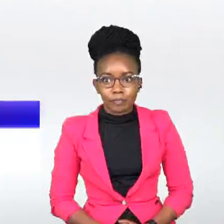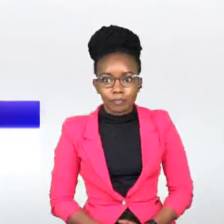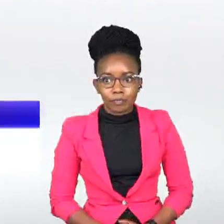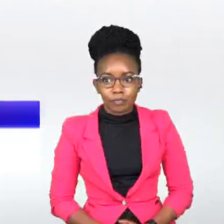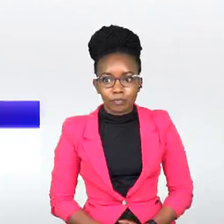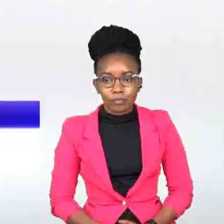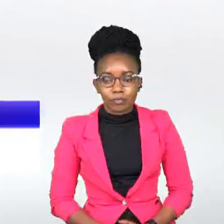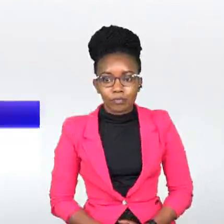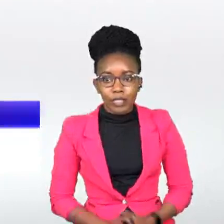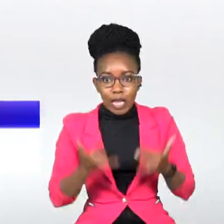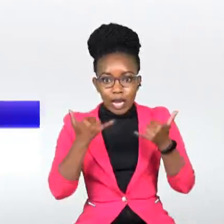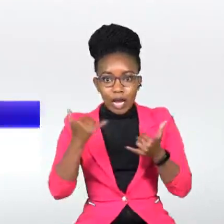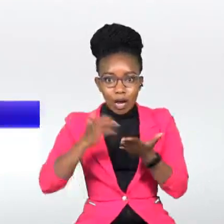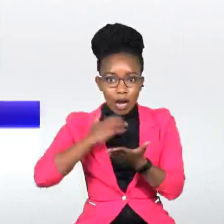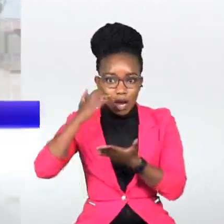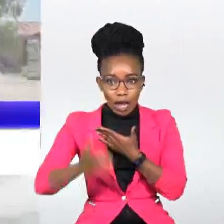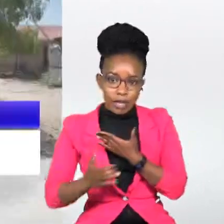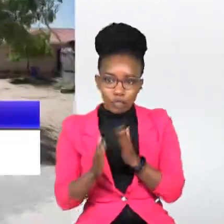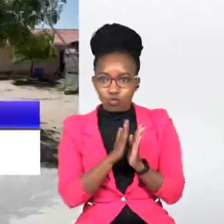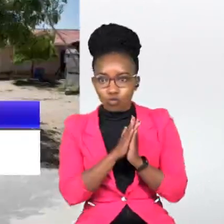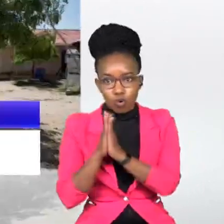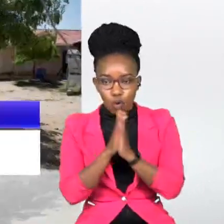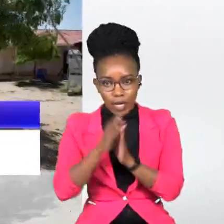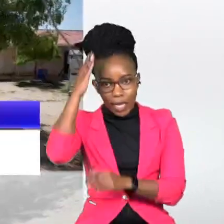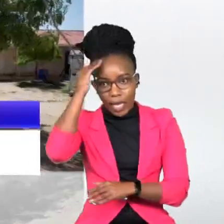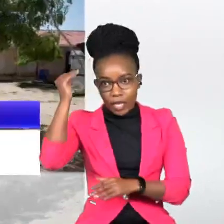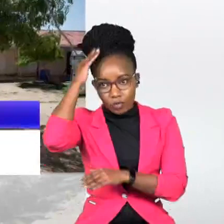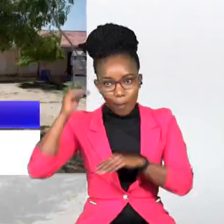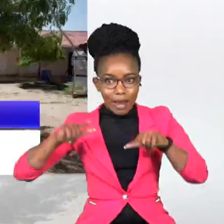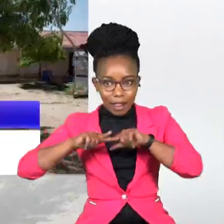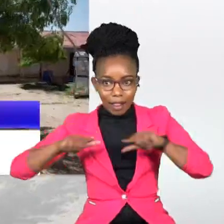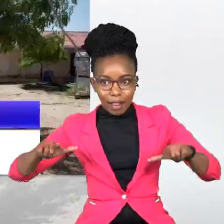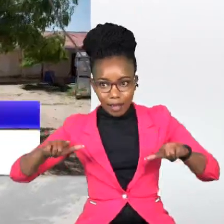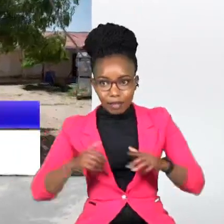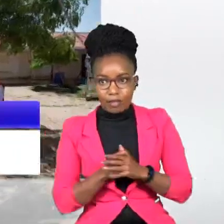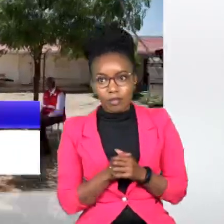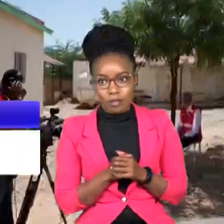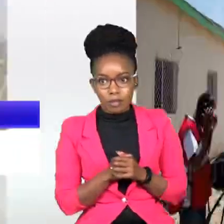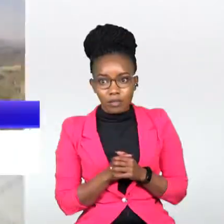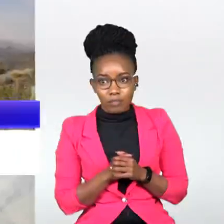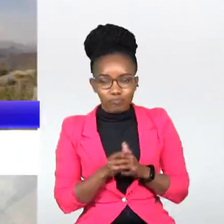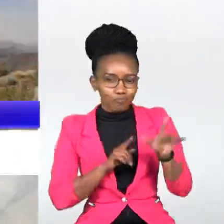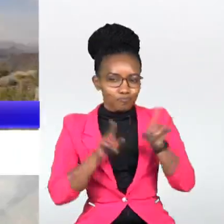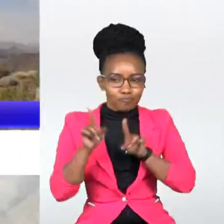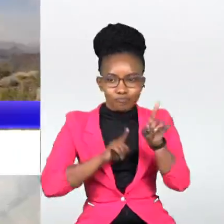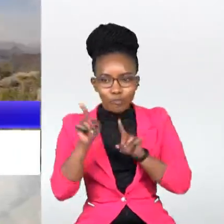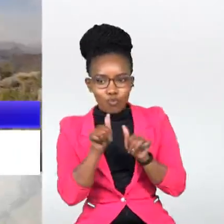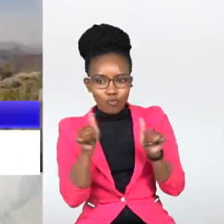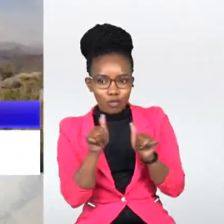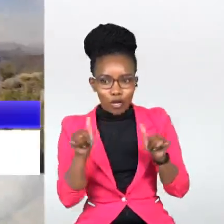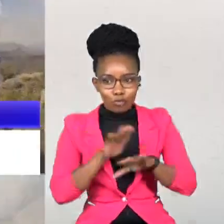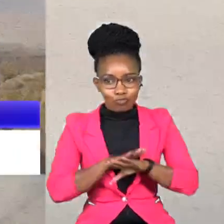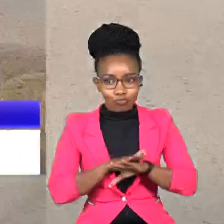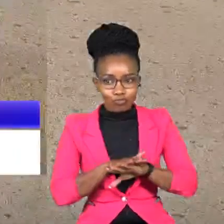This brings us to the end of our wonderful journey in Somaliland. A wonderful journey we have had.